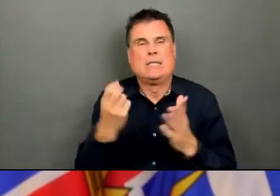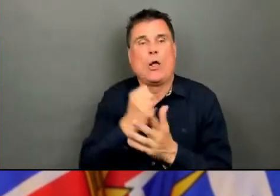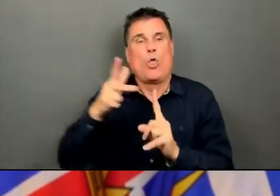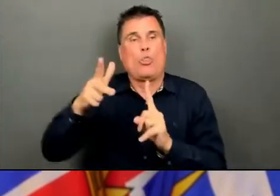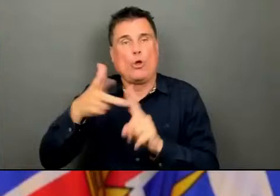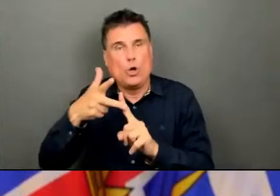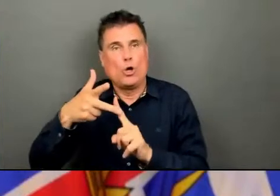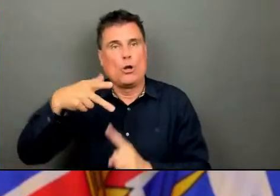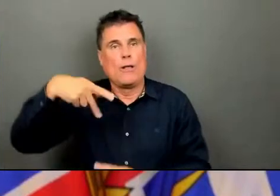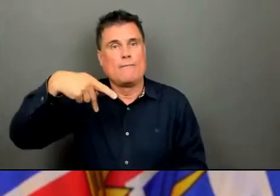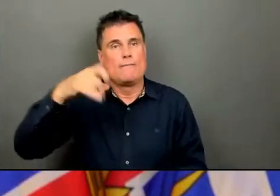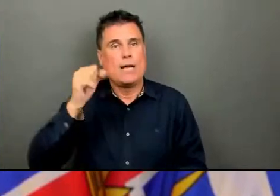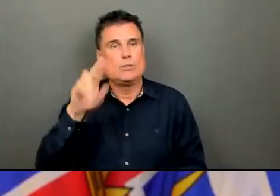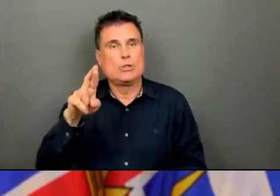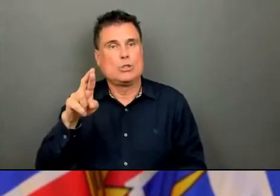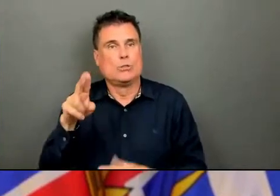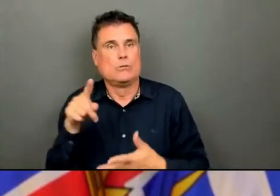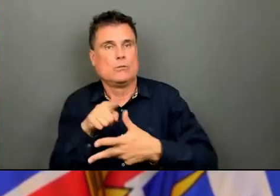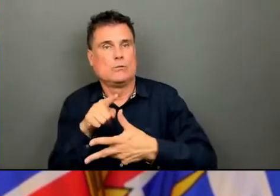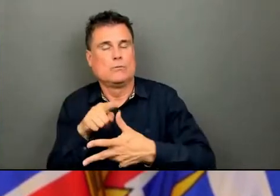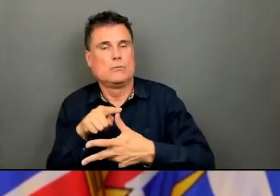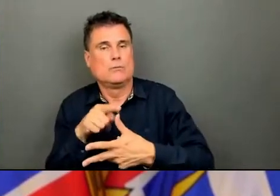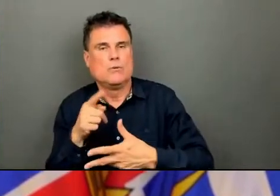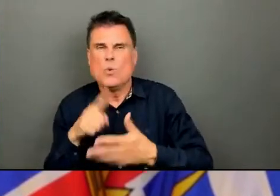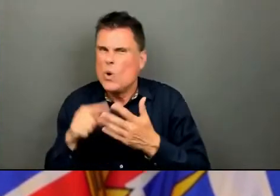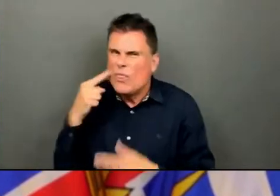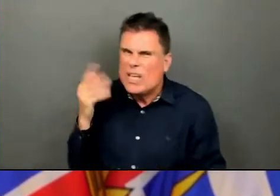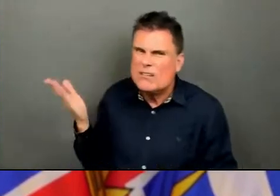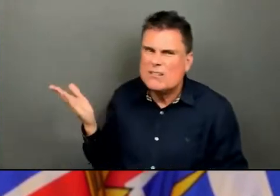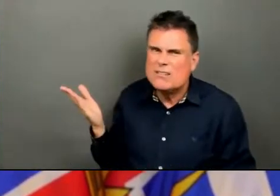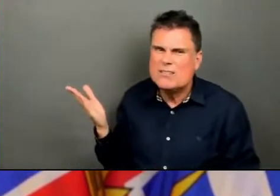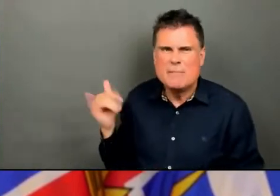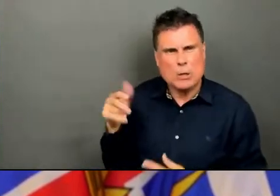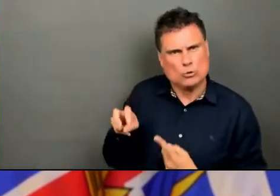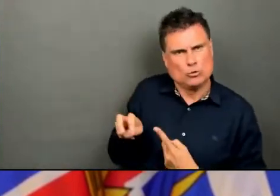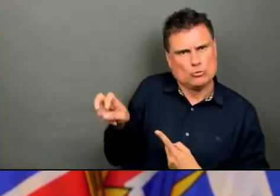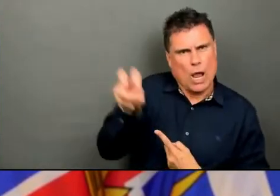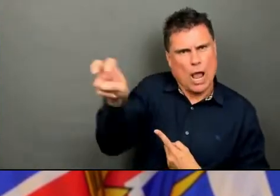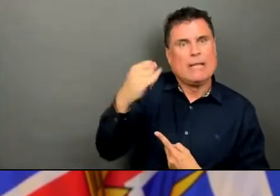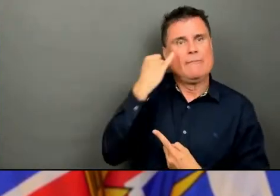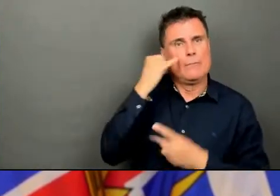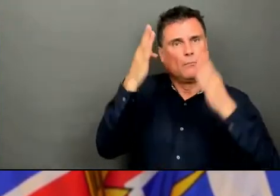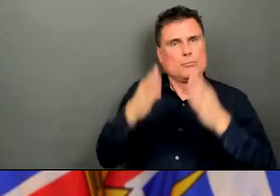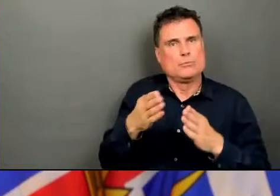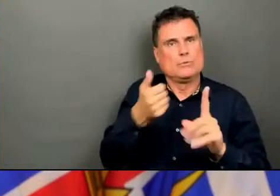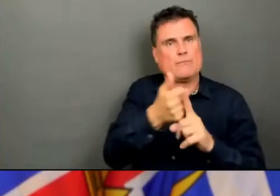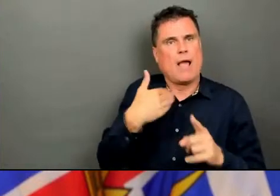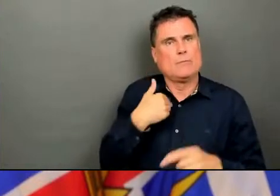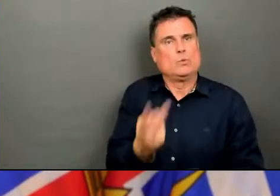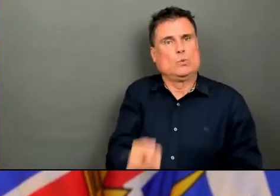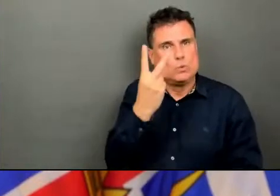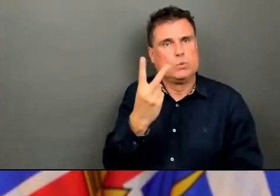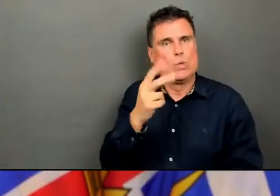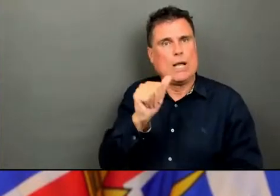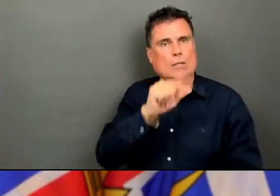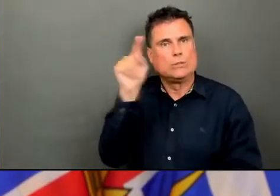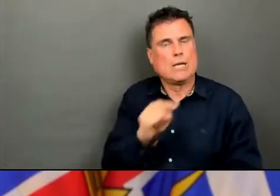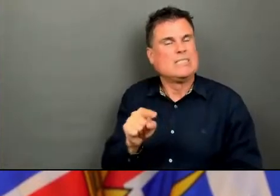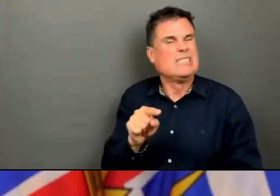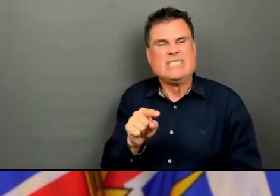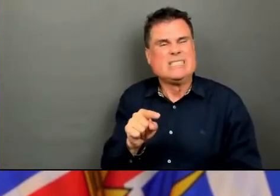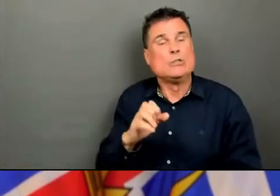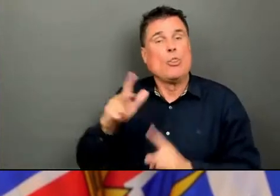there a thought to allow people just to get that mRNA very soon after a second AstraZeneca dose just to be sure?